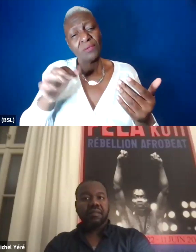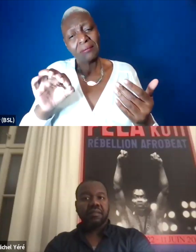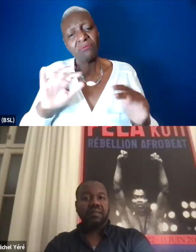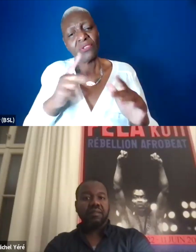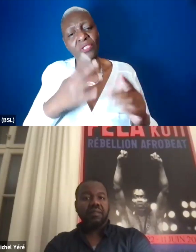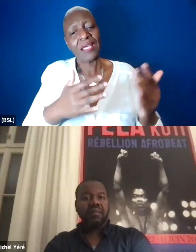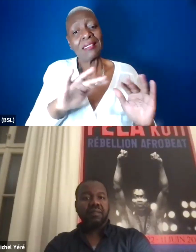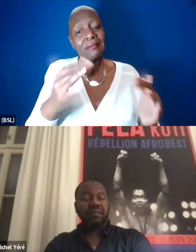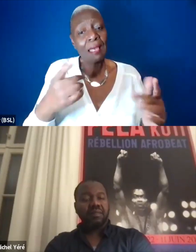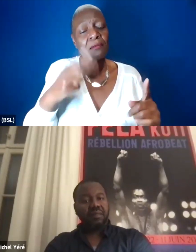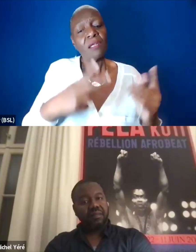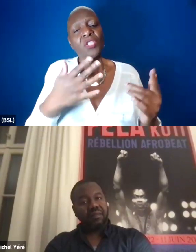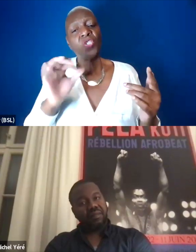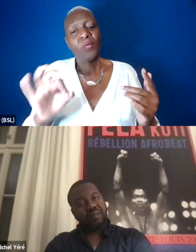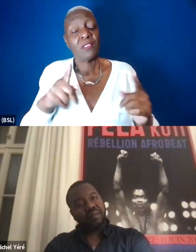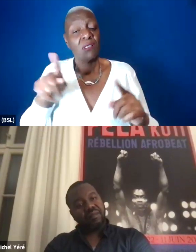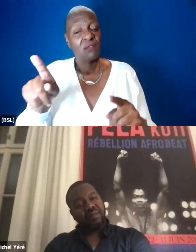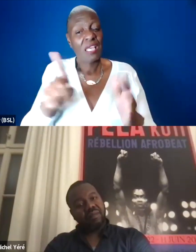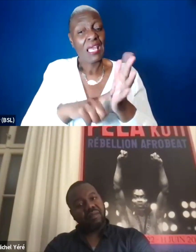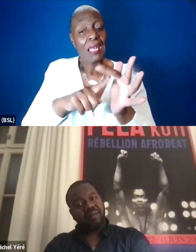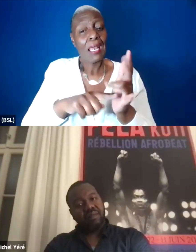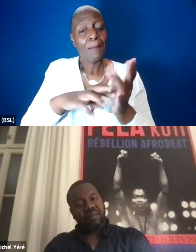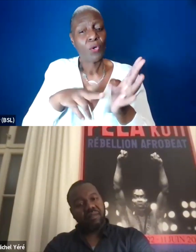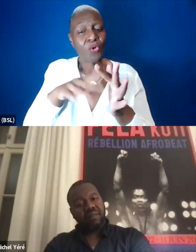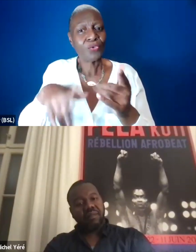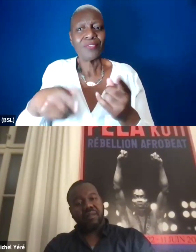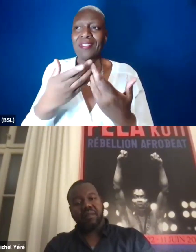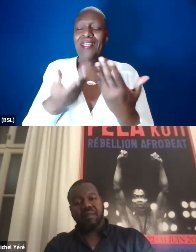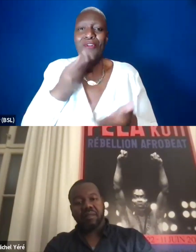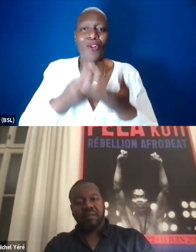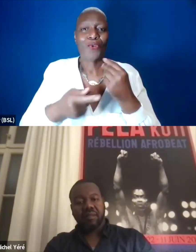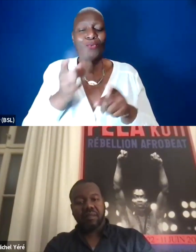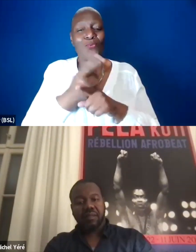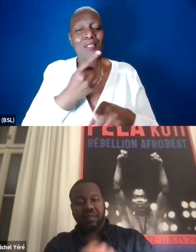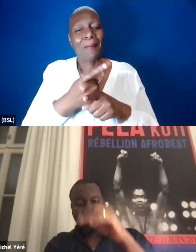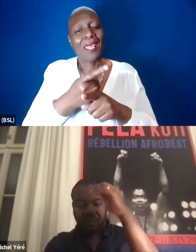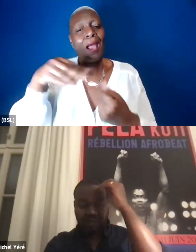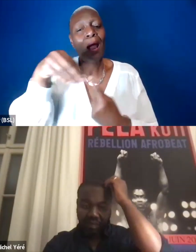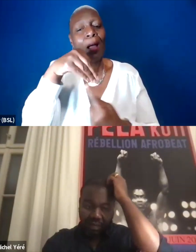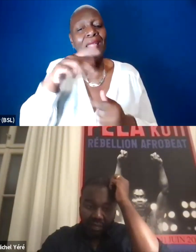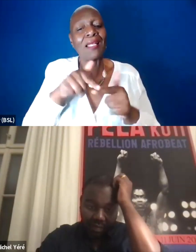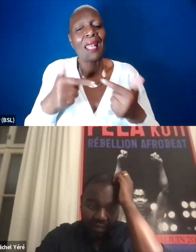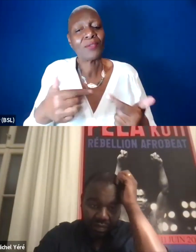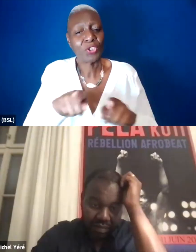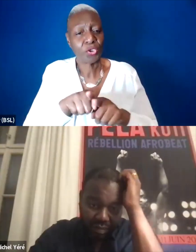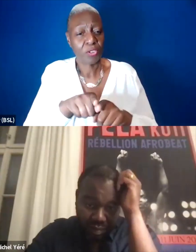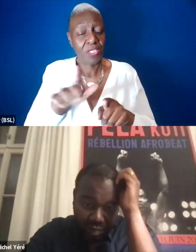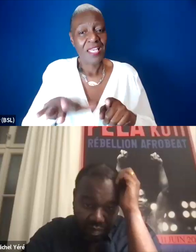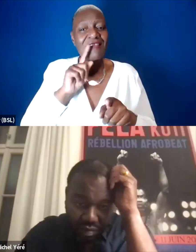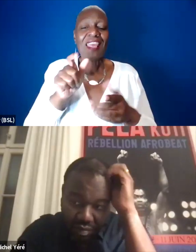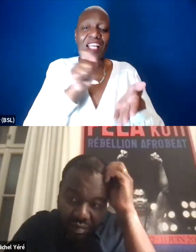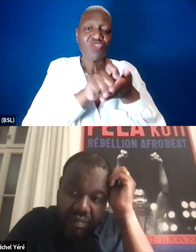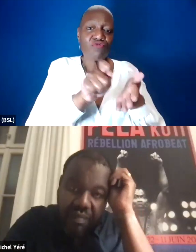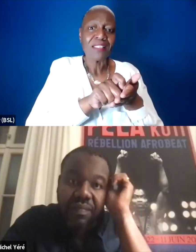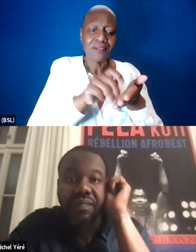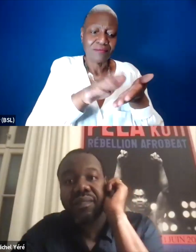in an orphanage in Lebanon. There he relearns Armenian, like a lot of other orphans do. He is schooled in the written Armenian that he